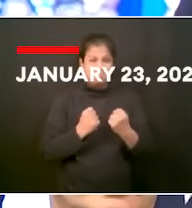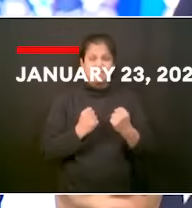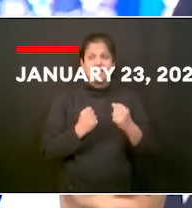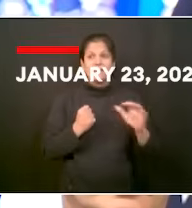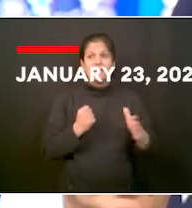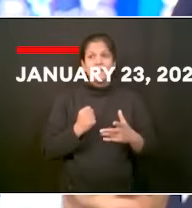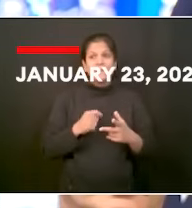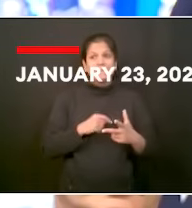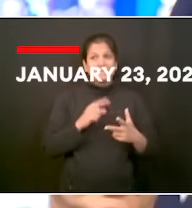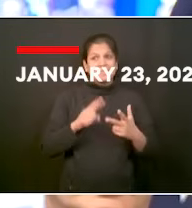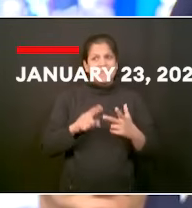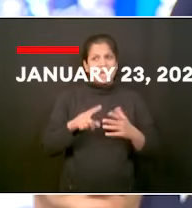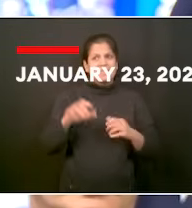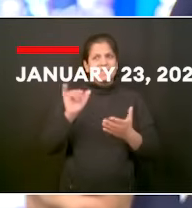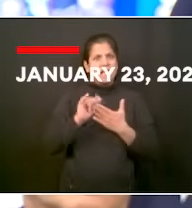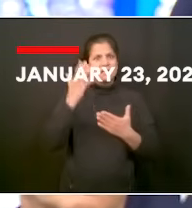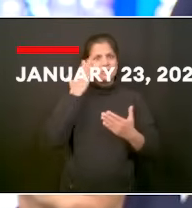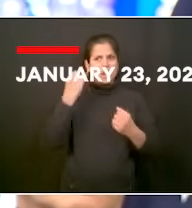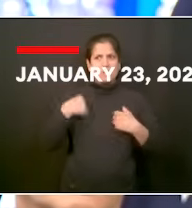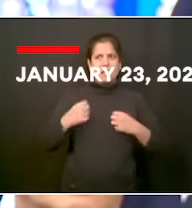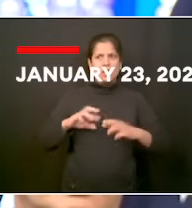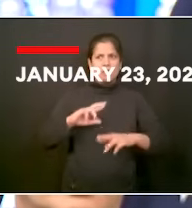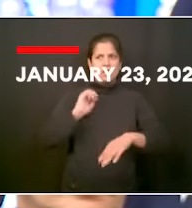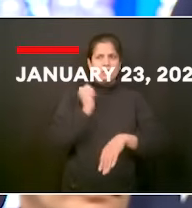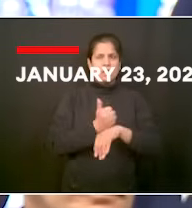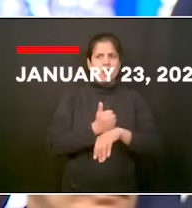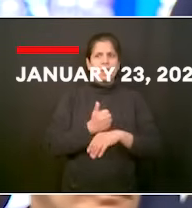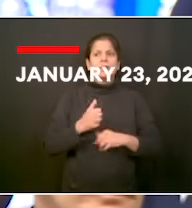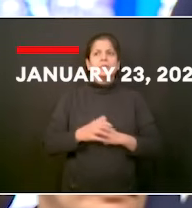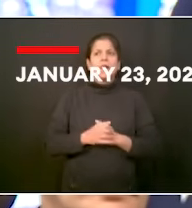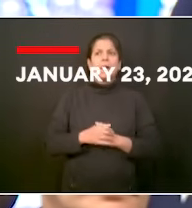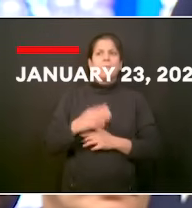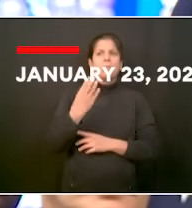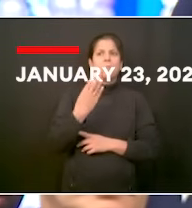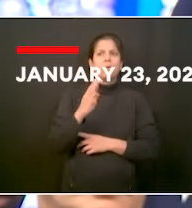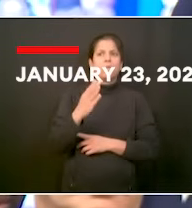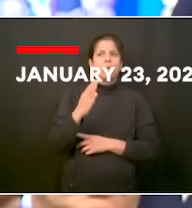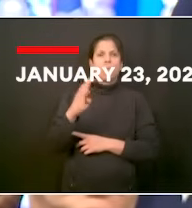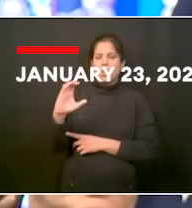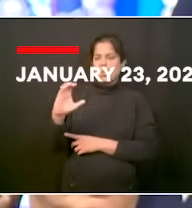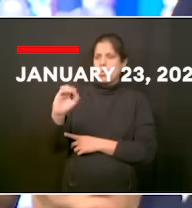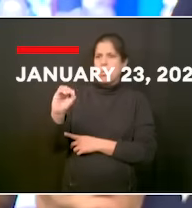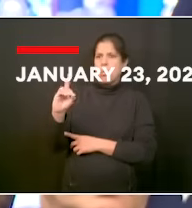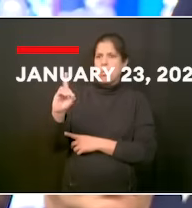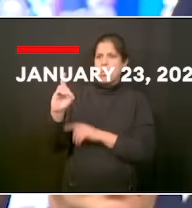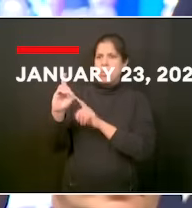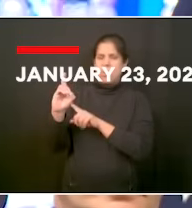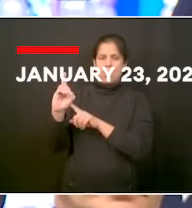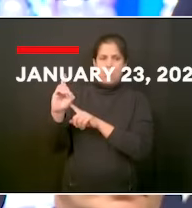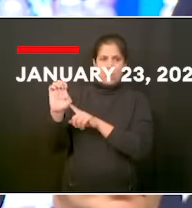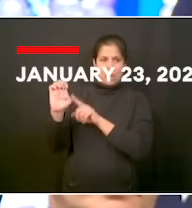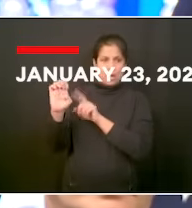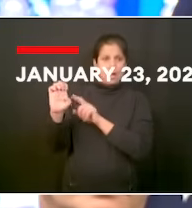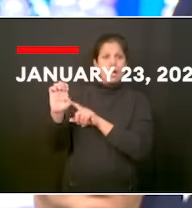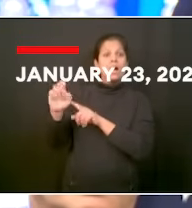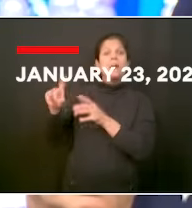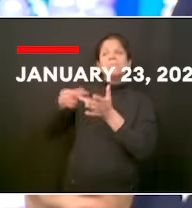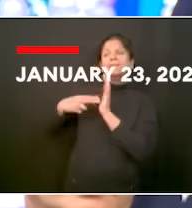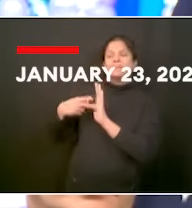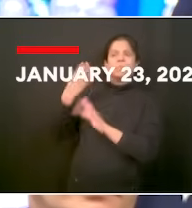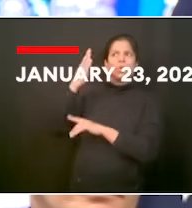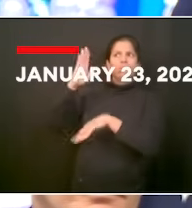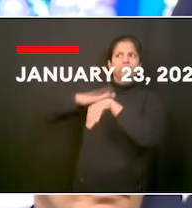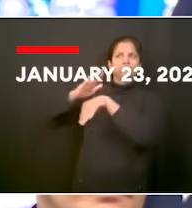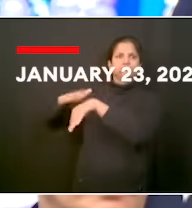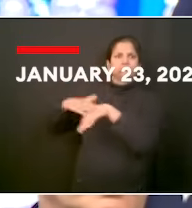we have enacted a code blue now in effect, which has been in effect since last night. This means that homeless services